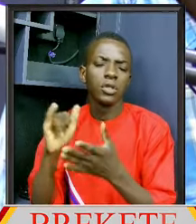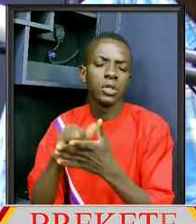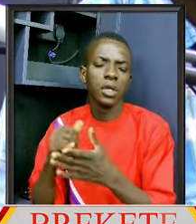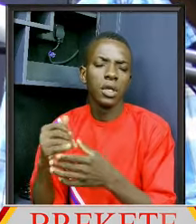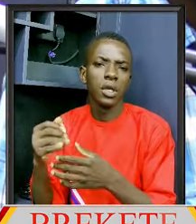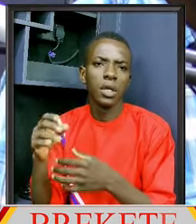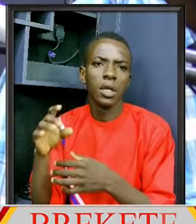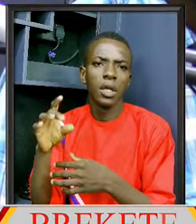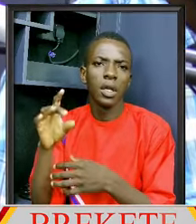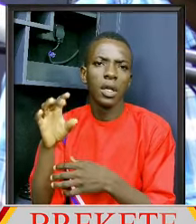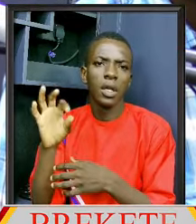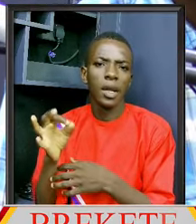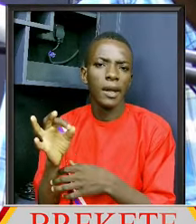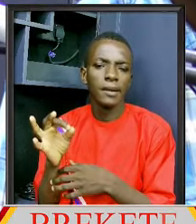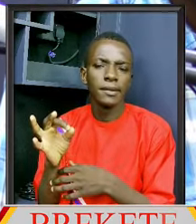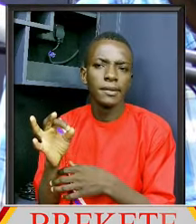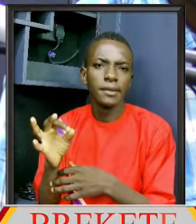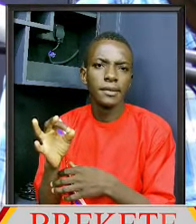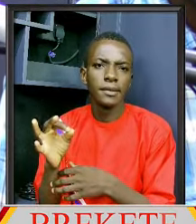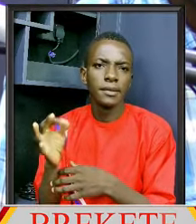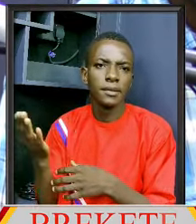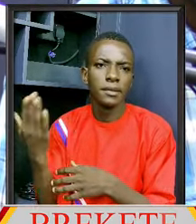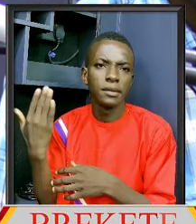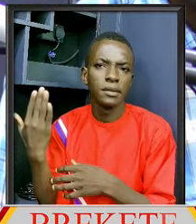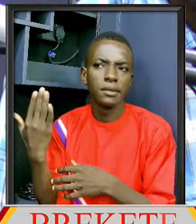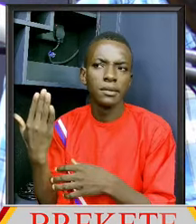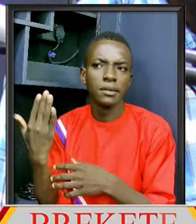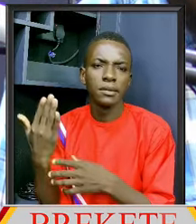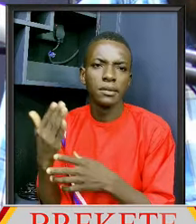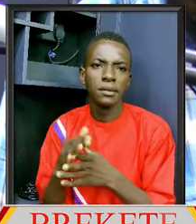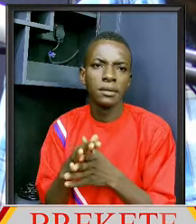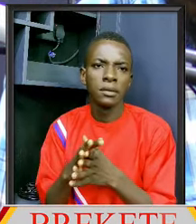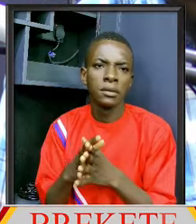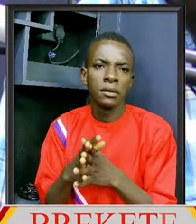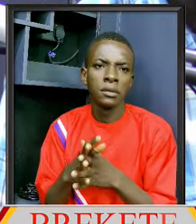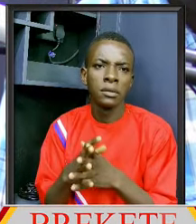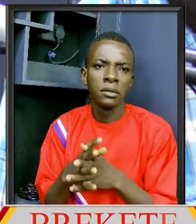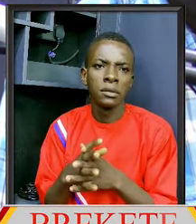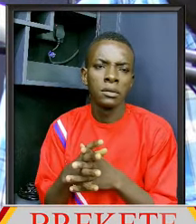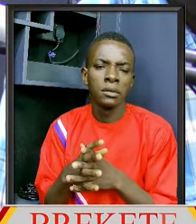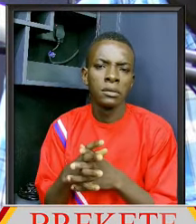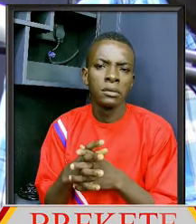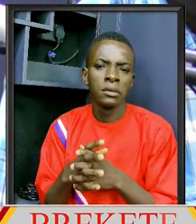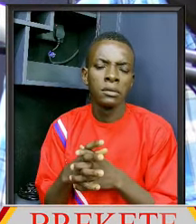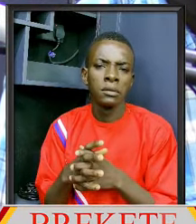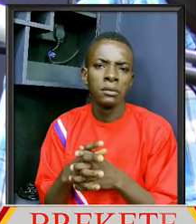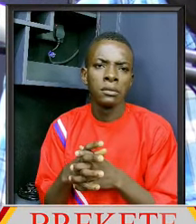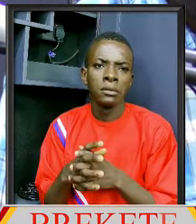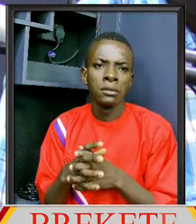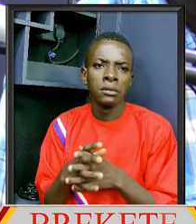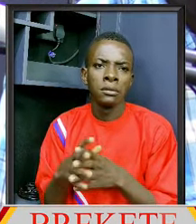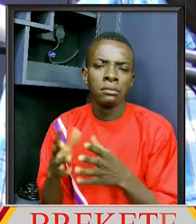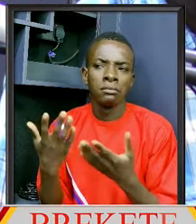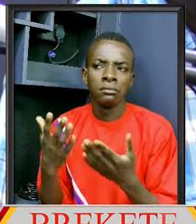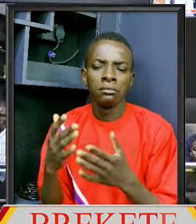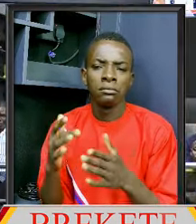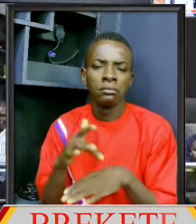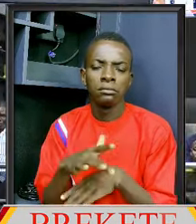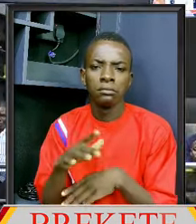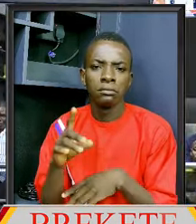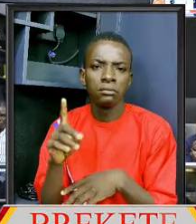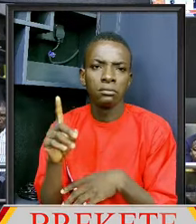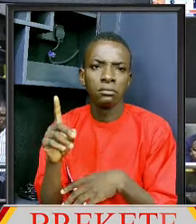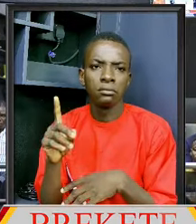that 19. It may be the same thing now. I know saying around 19. No be 1990 something, not early